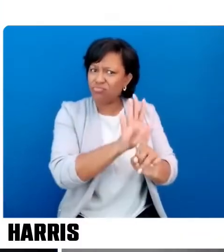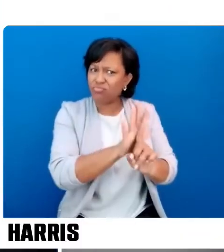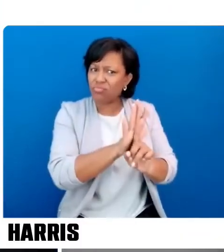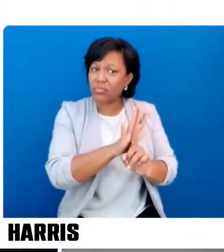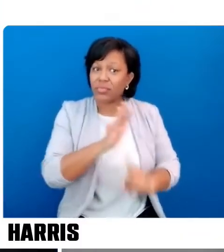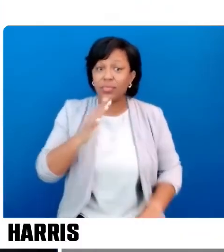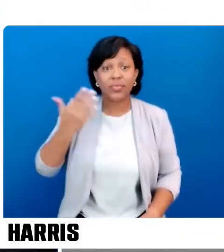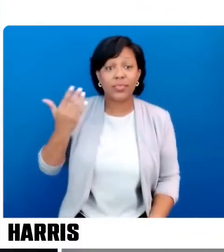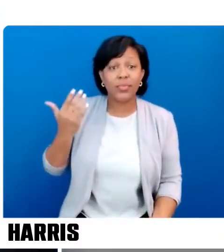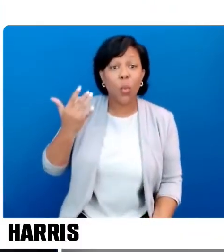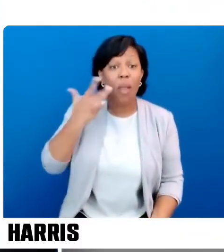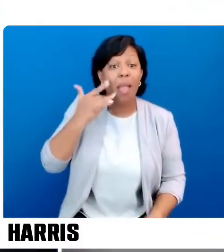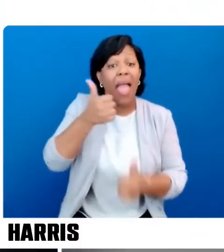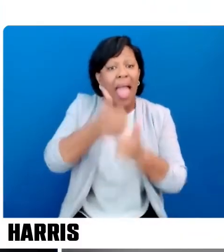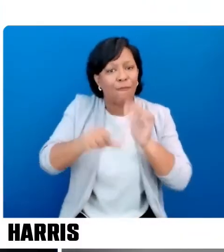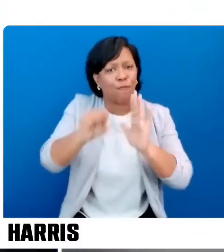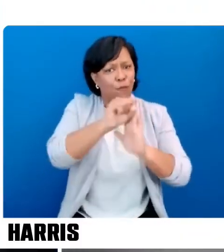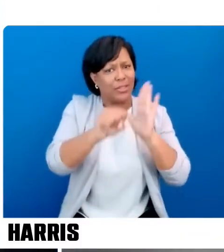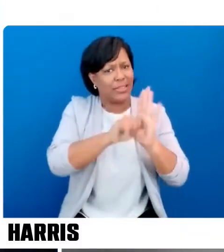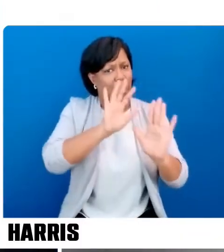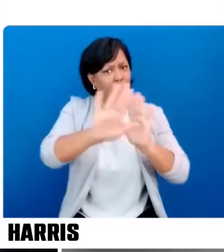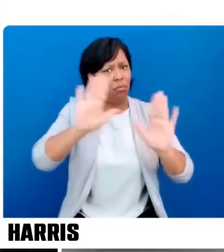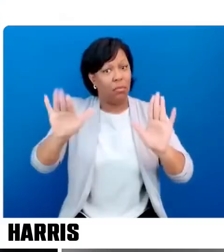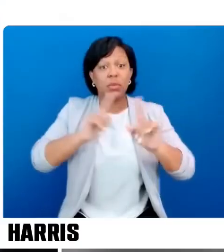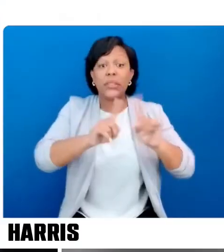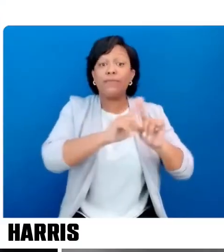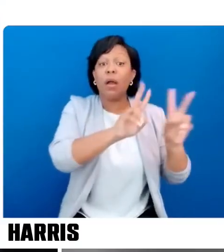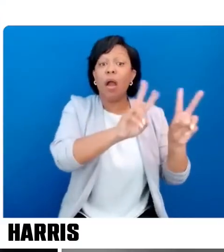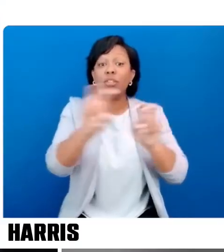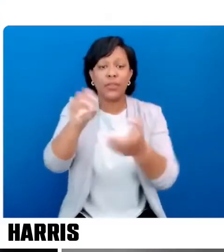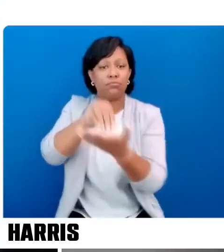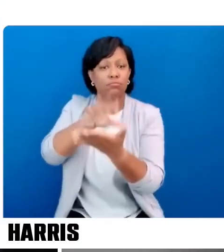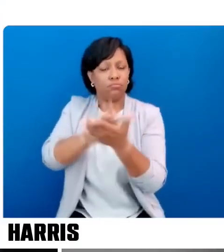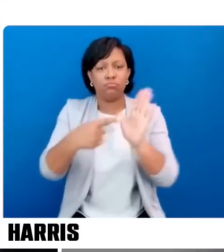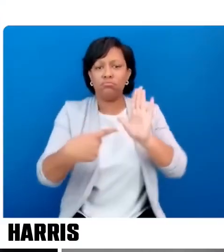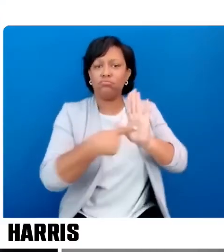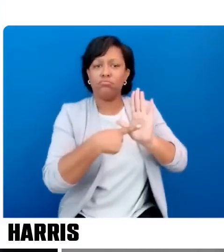state where this issue has been on the ballot, in red and blue states both,